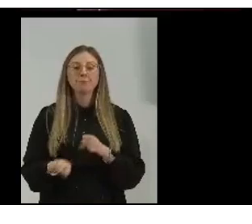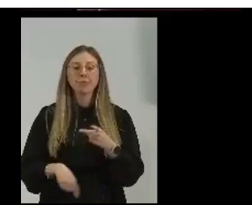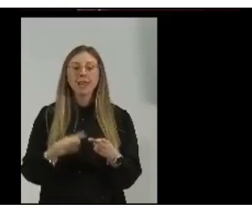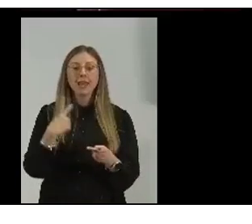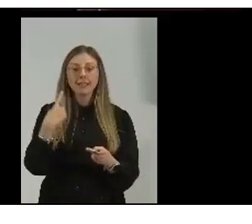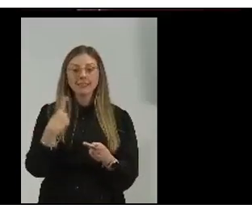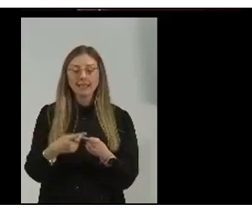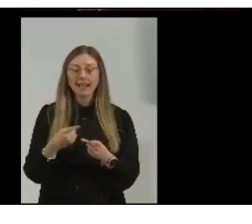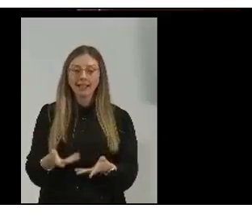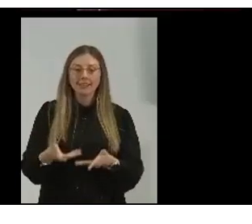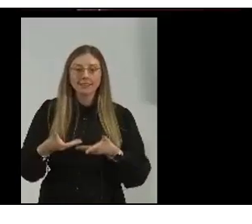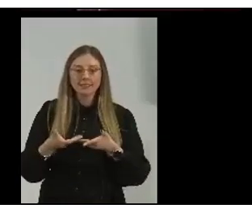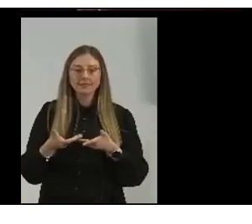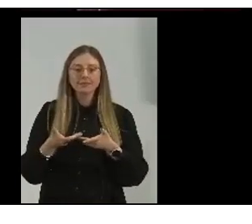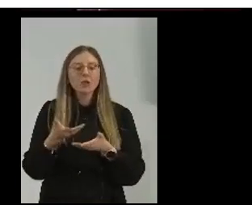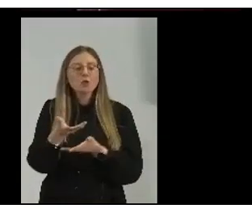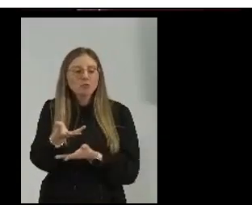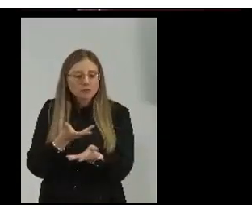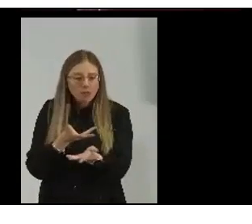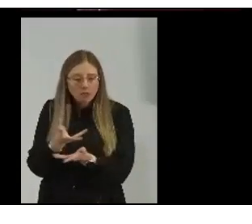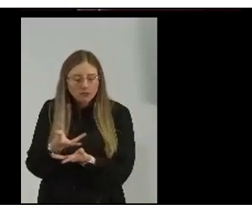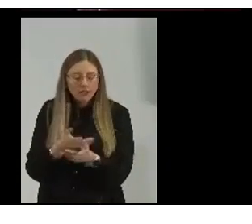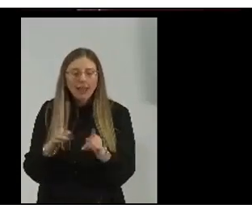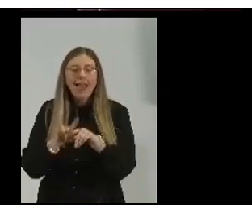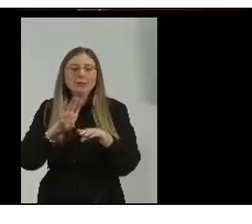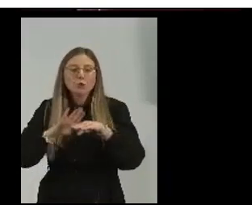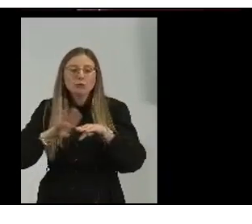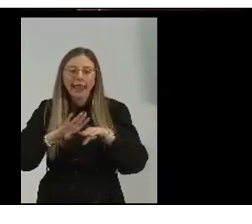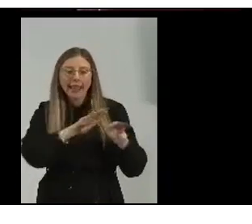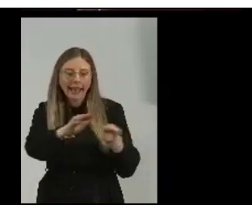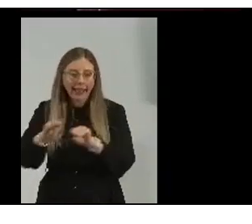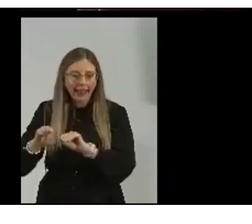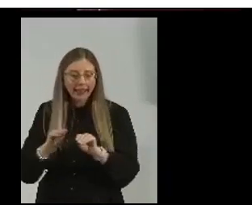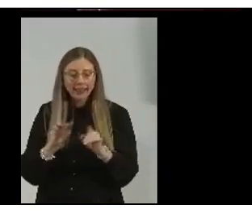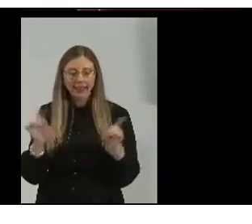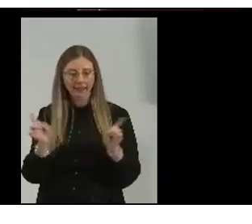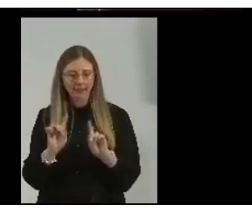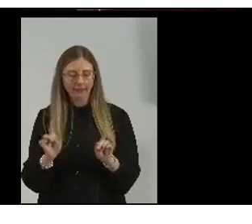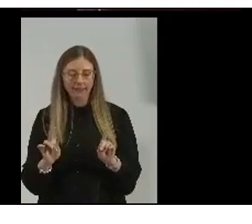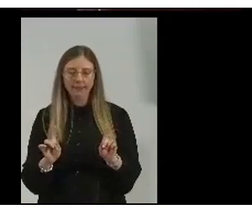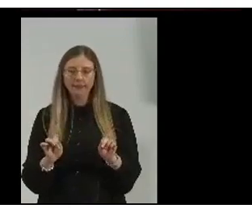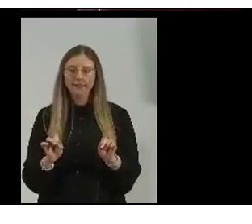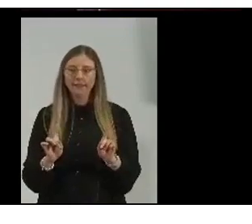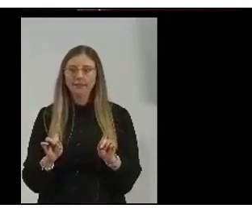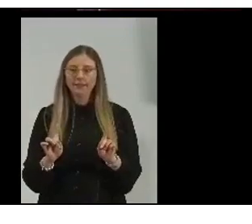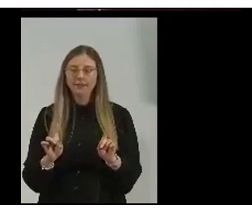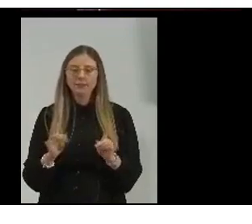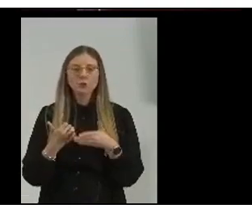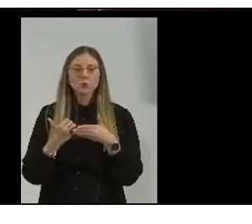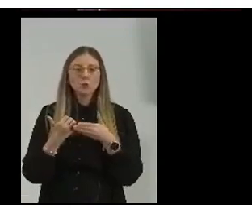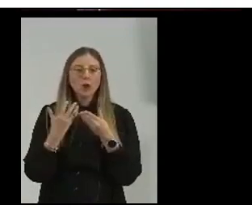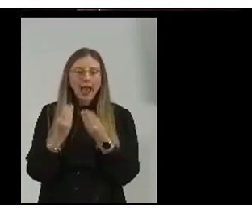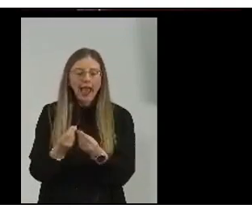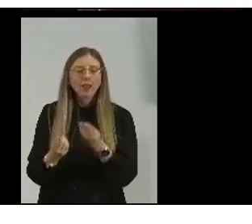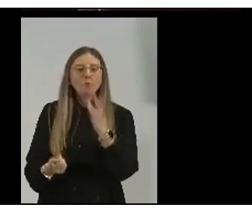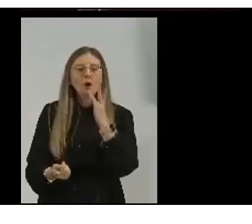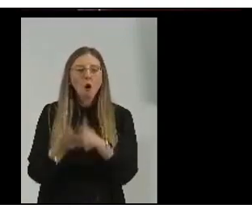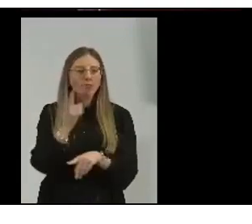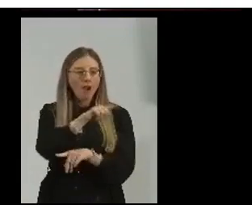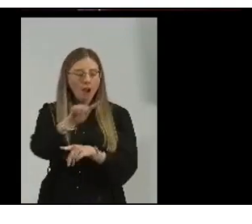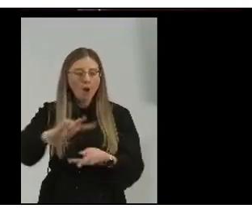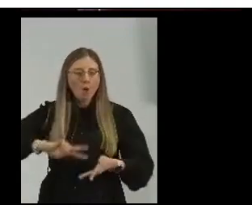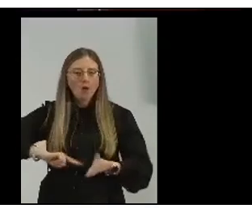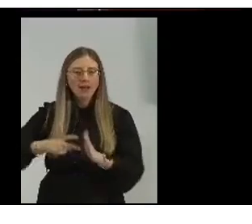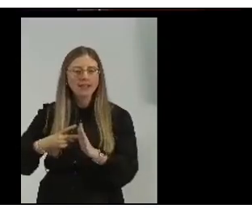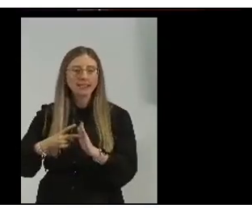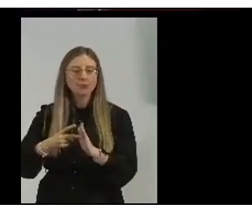have providing consulting and training services to help other organizations to